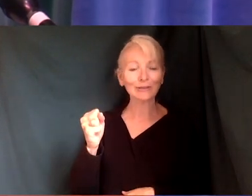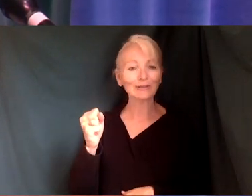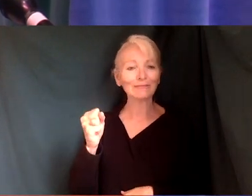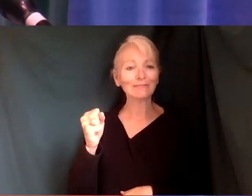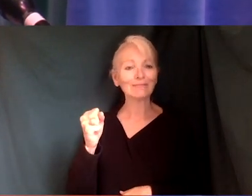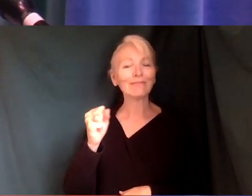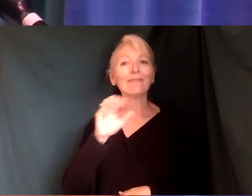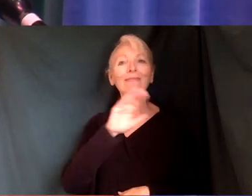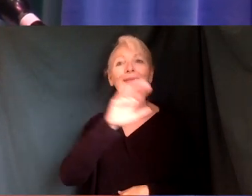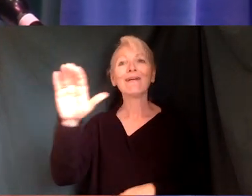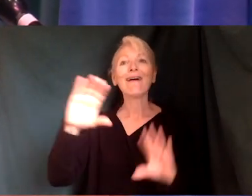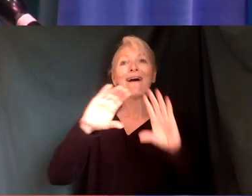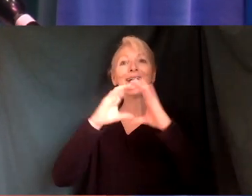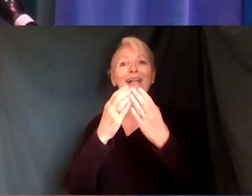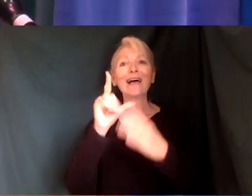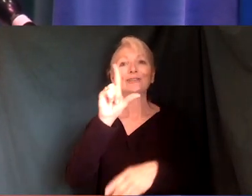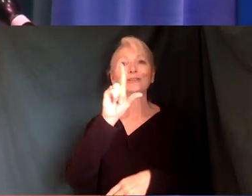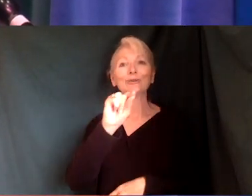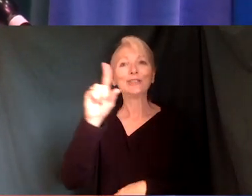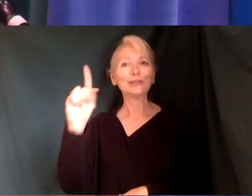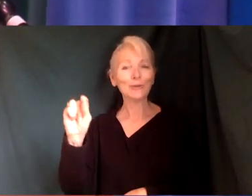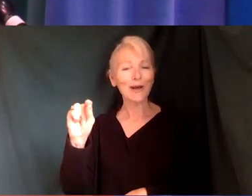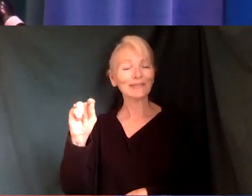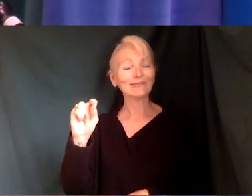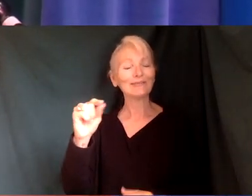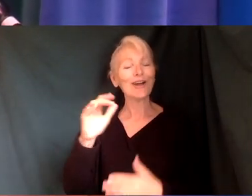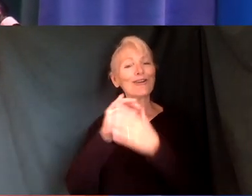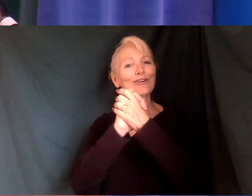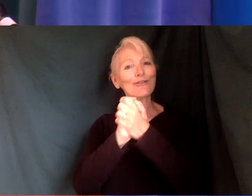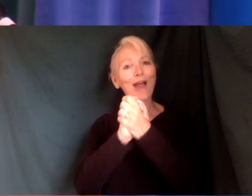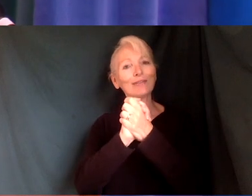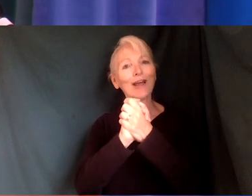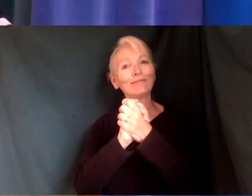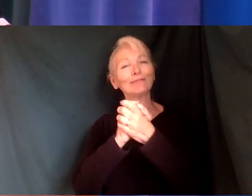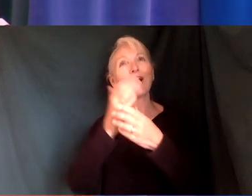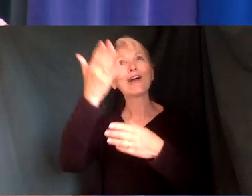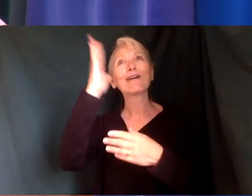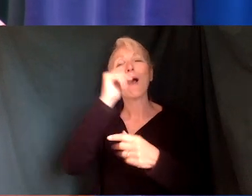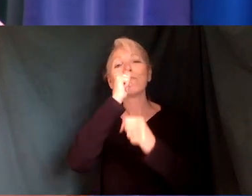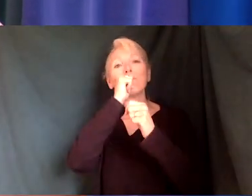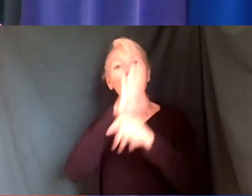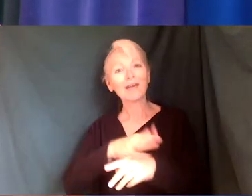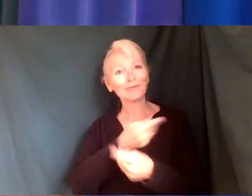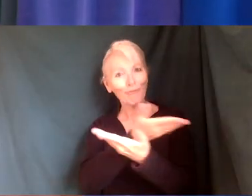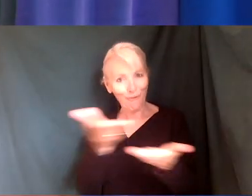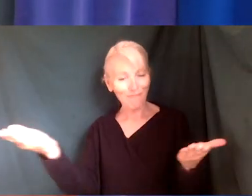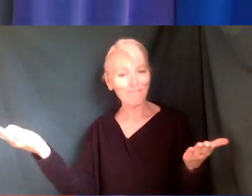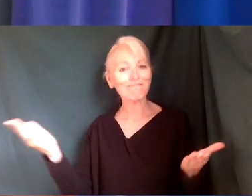Members of the class of 2020, congratulations, and may God bless each one of you.